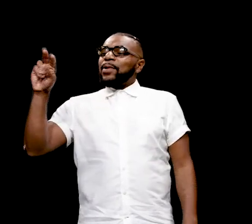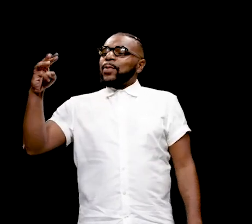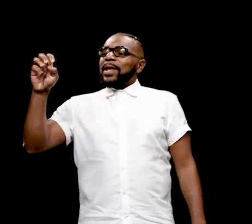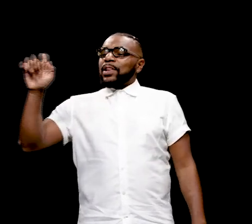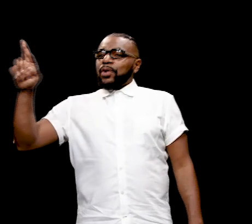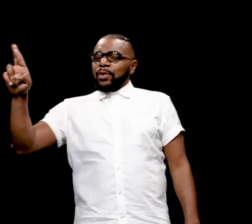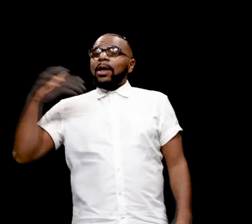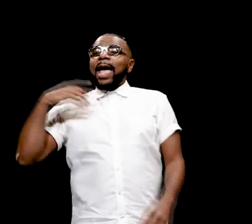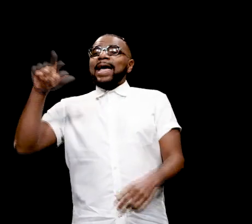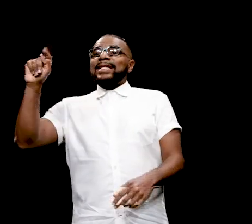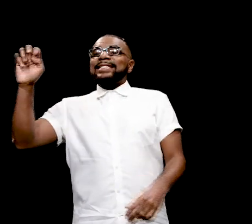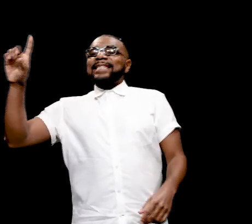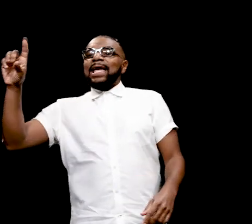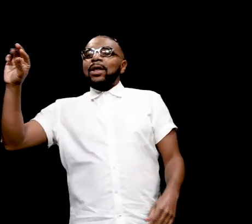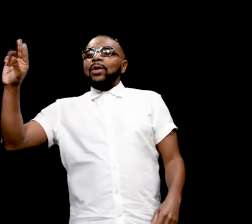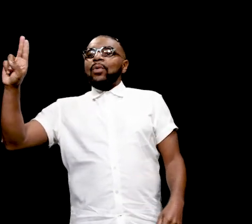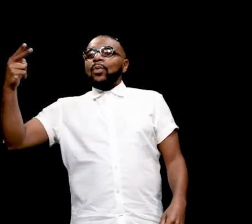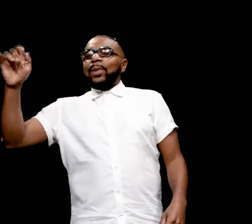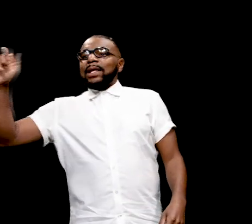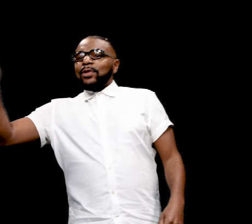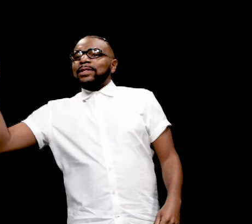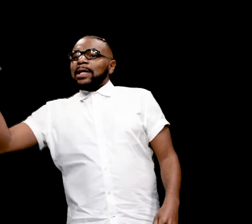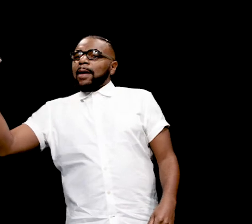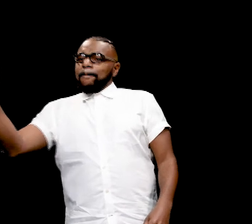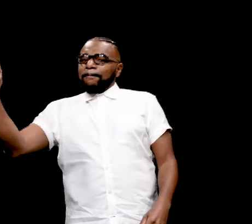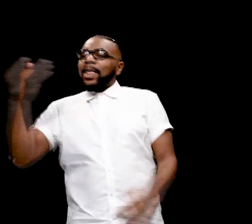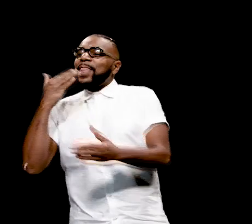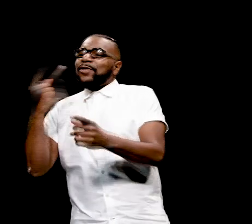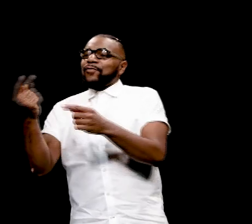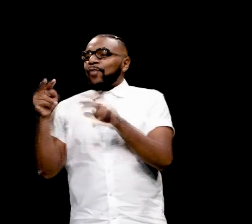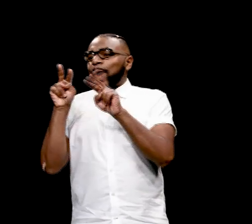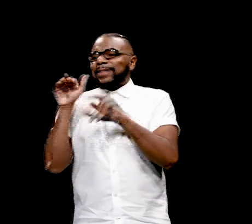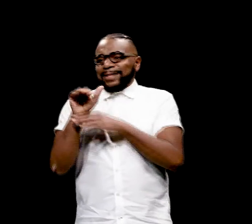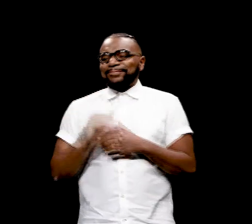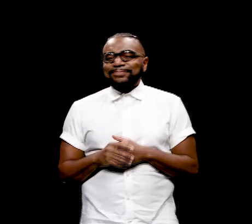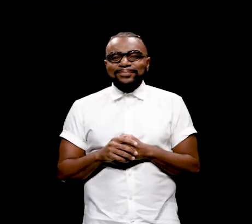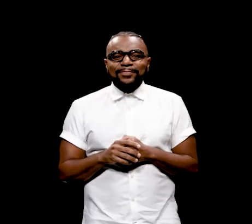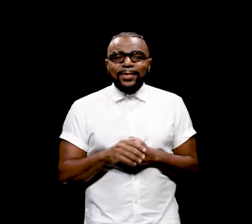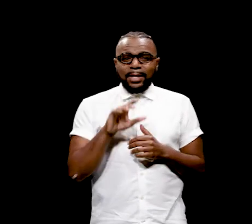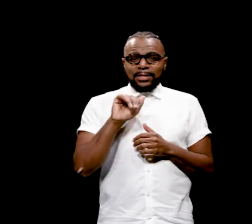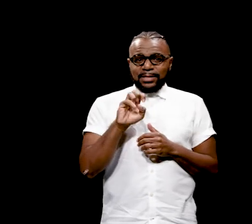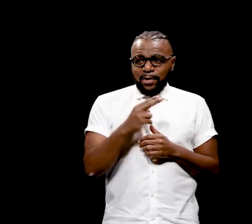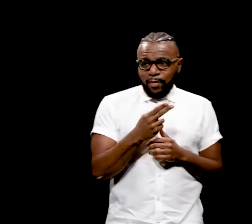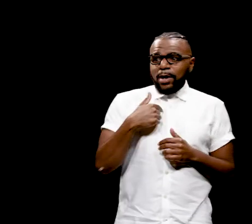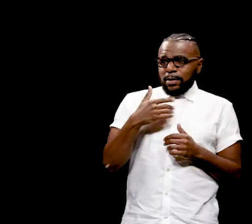and I thank you for tuning in tonight. Thank you. Sarah Iannarone, you have 2 minutes to